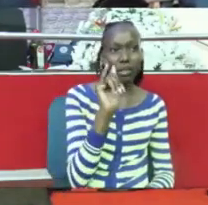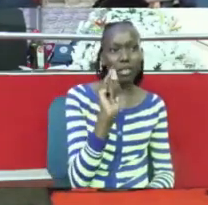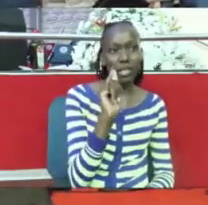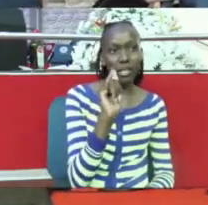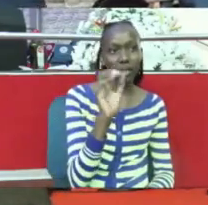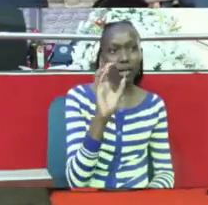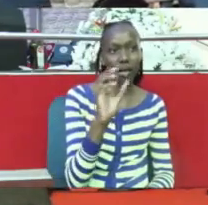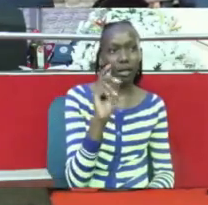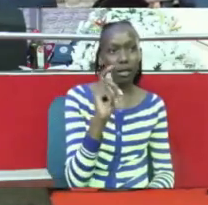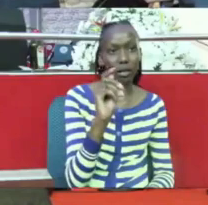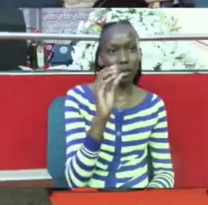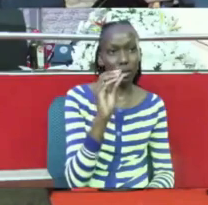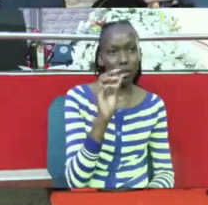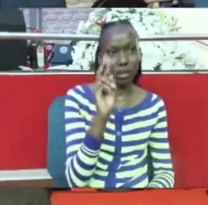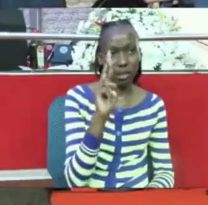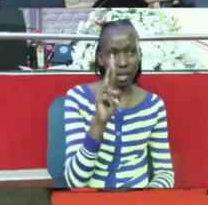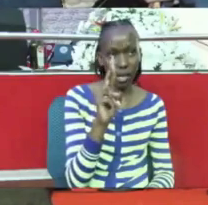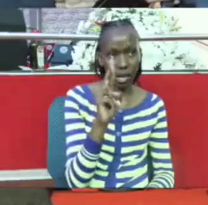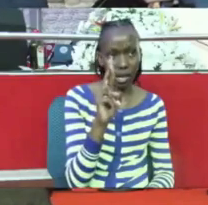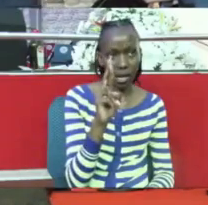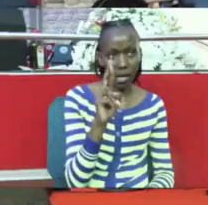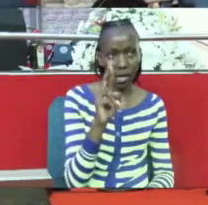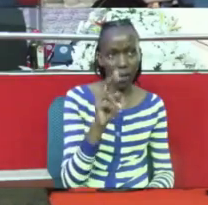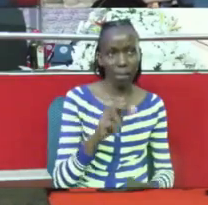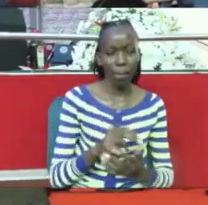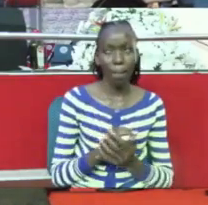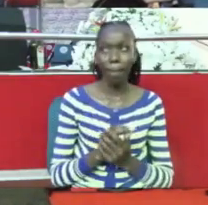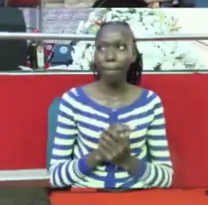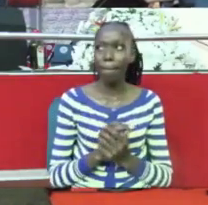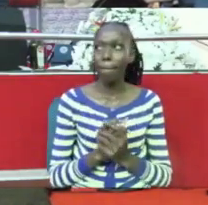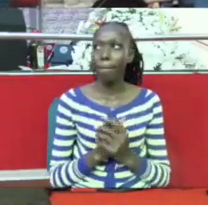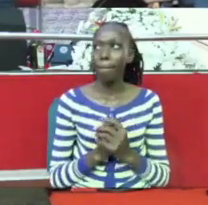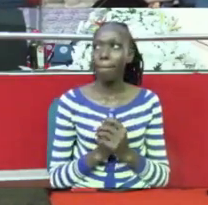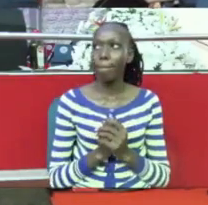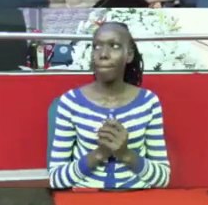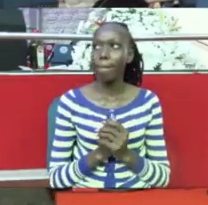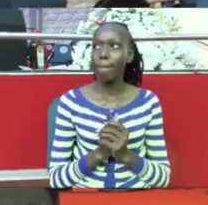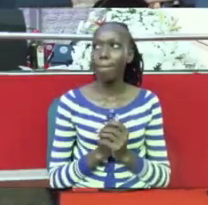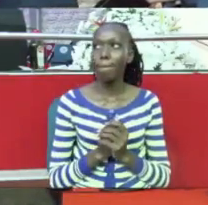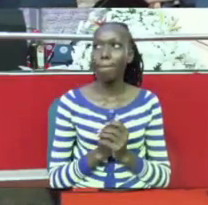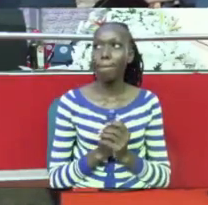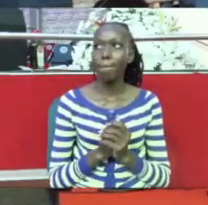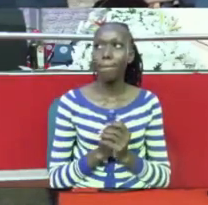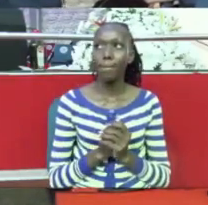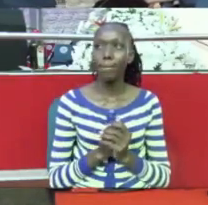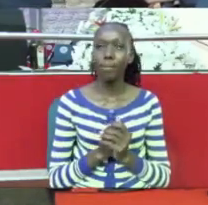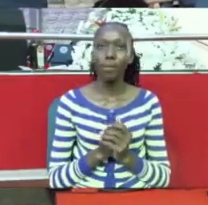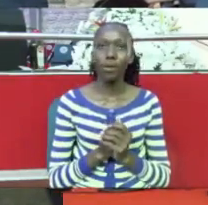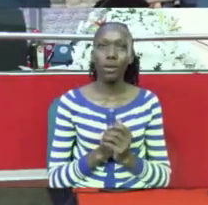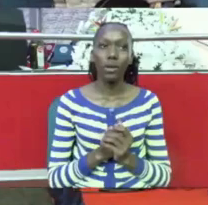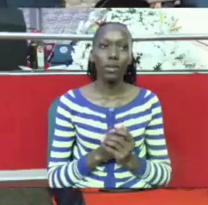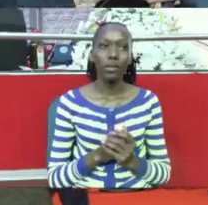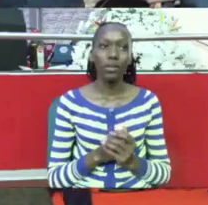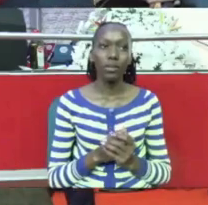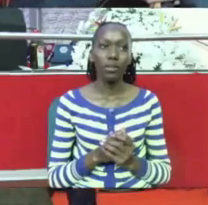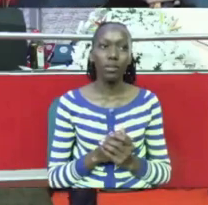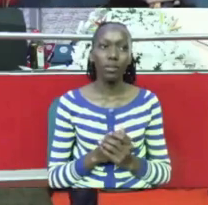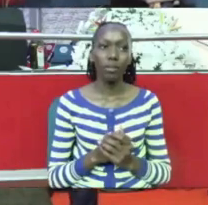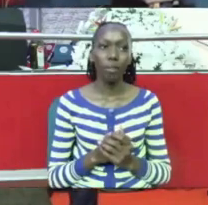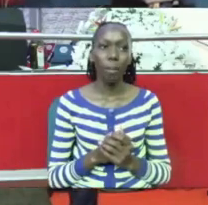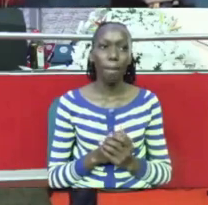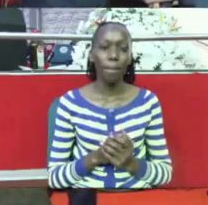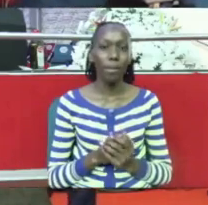akitembea namna hiyo katika maisha yake. He used strategy and cunning rather than force. Alitumia ujanja